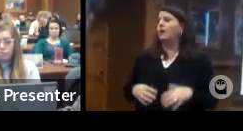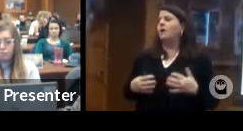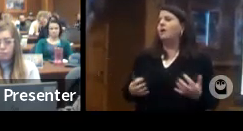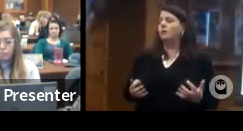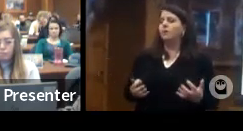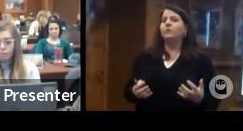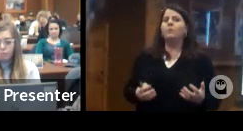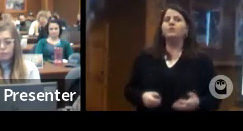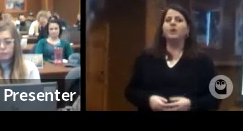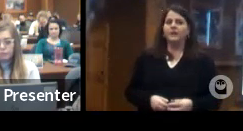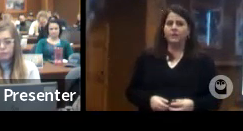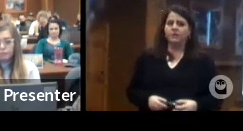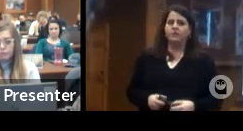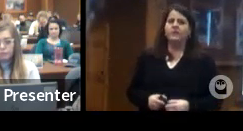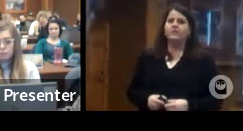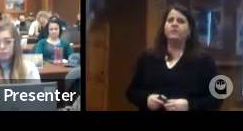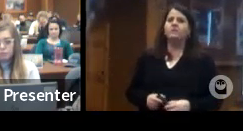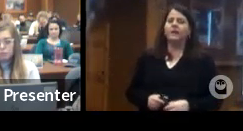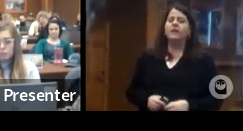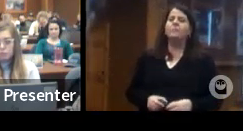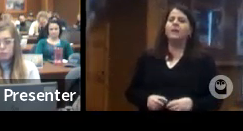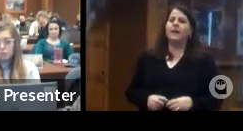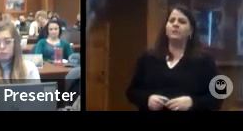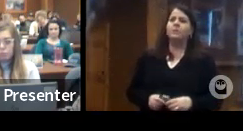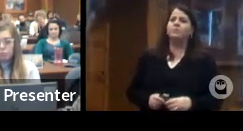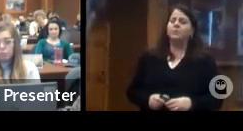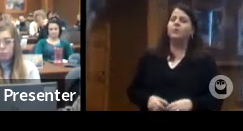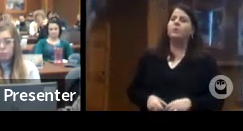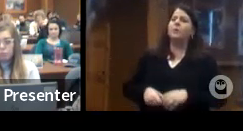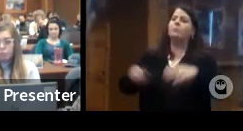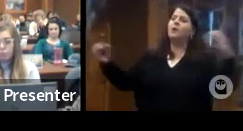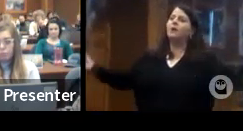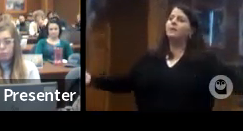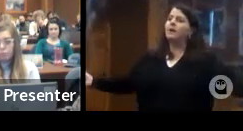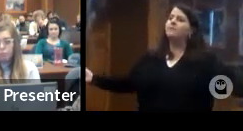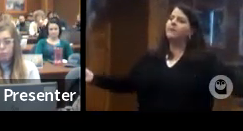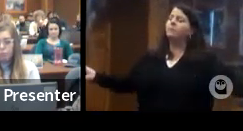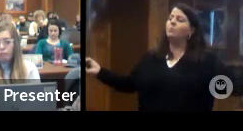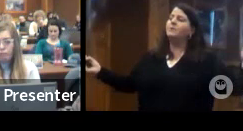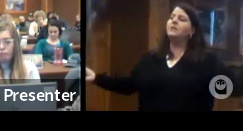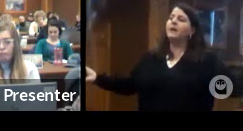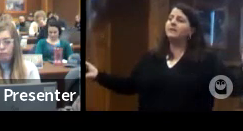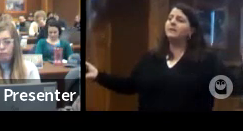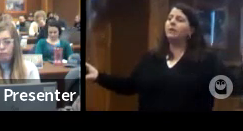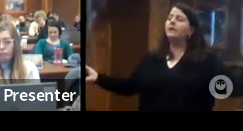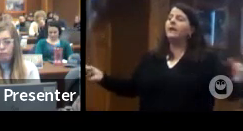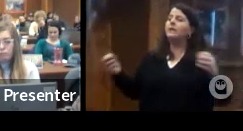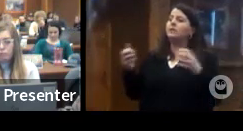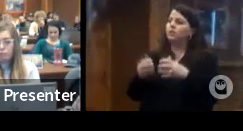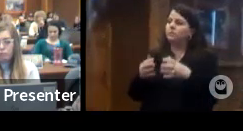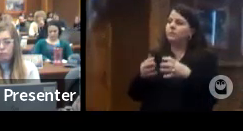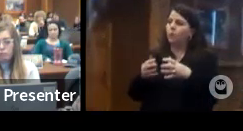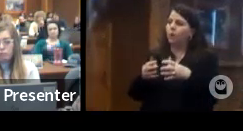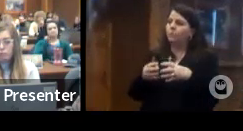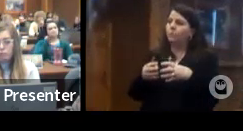limited. Our goal and what we're trying to do is to develop an expert pool broad enough that it won't be taxing on